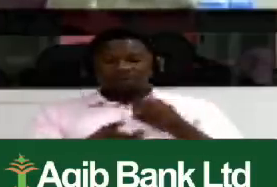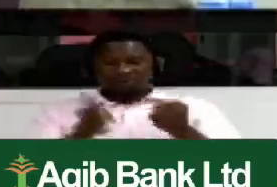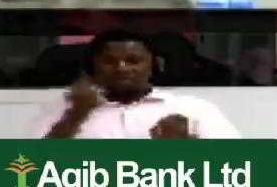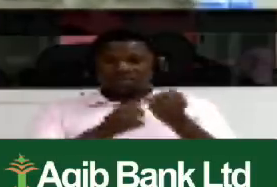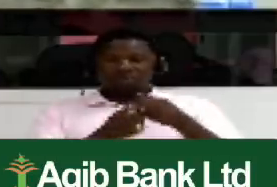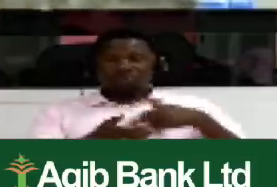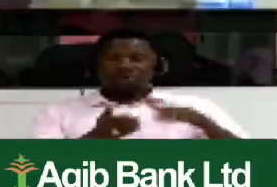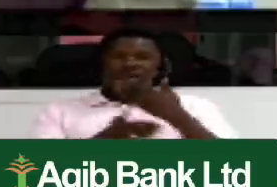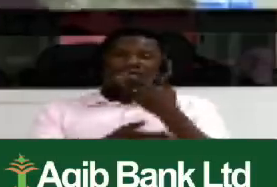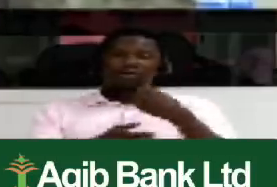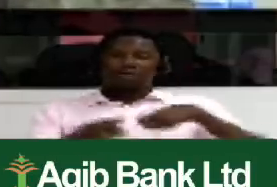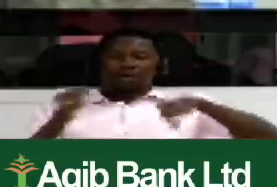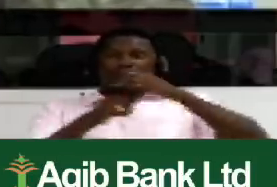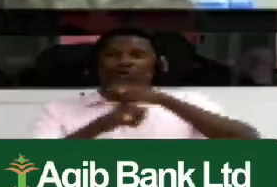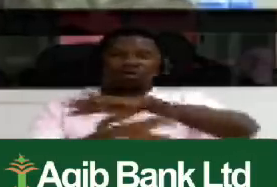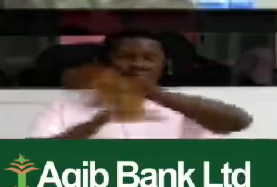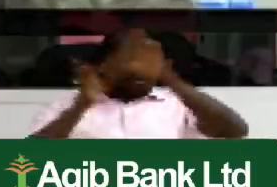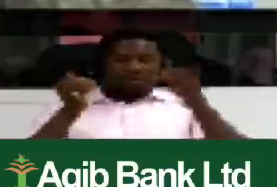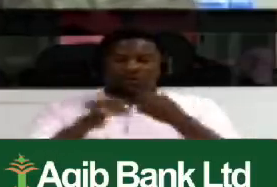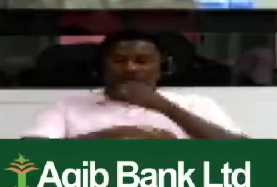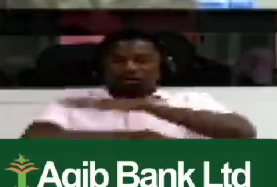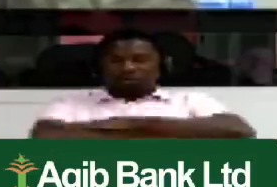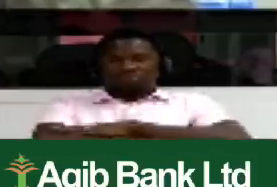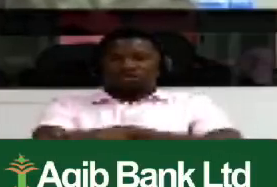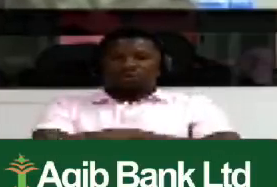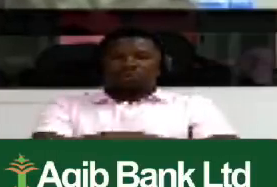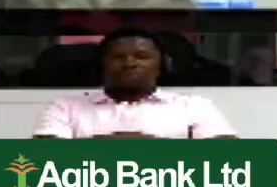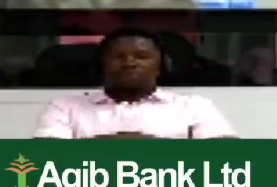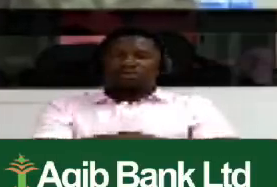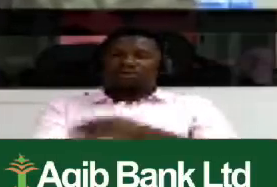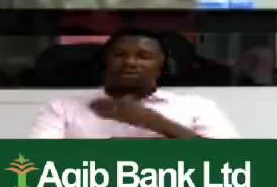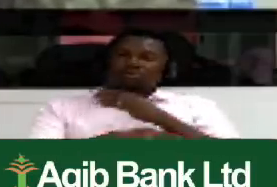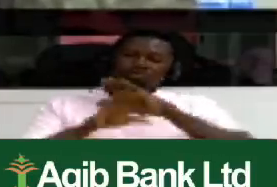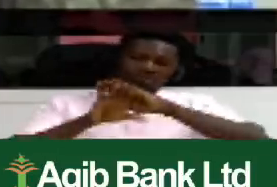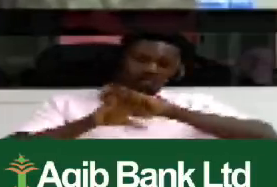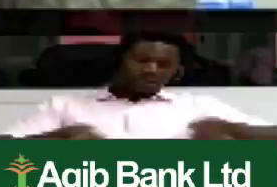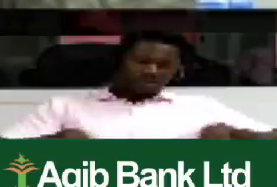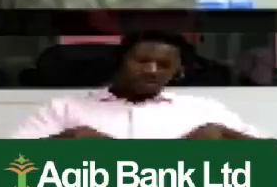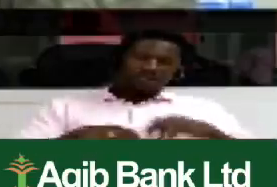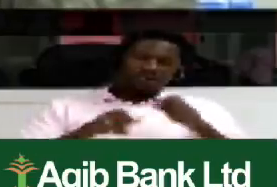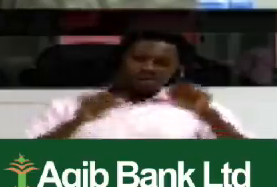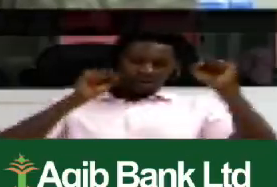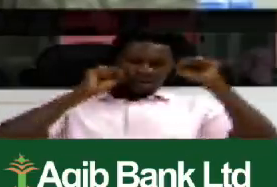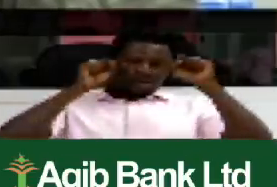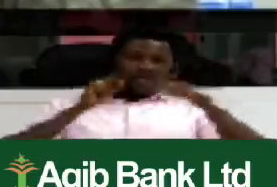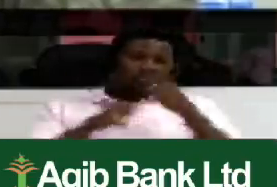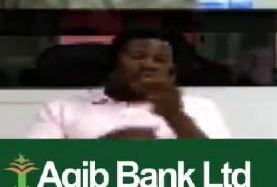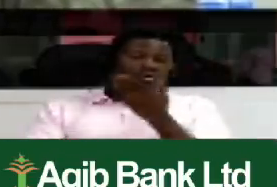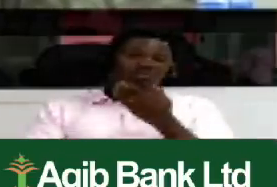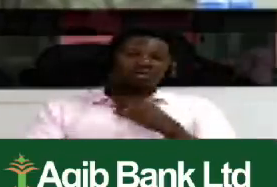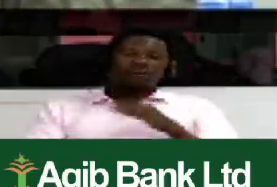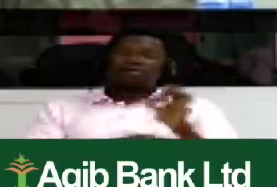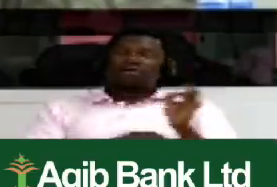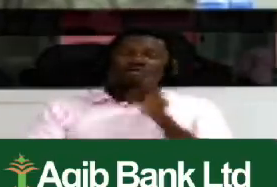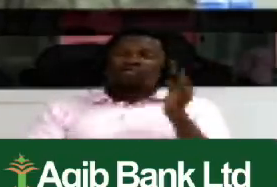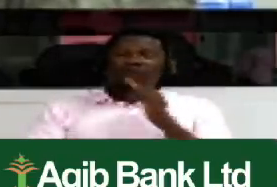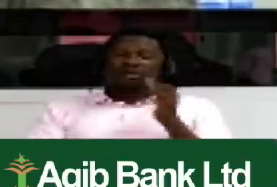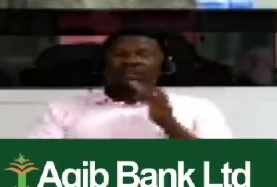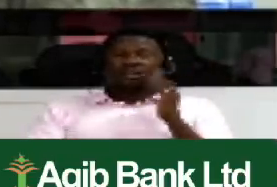around all the schools and diffused a demonstration. That was going to be very serious because they were going to